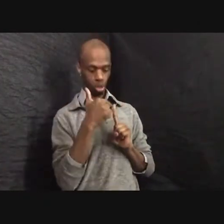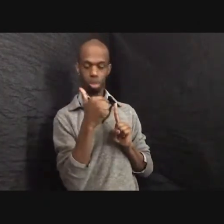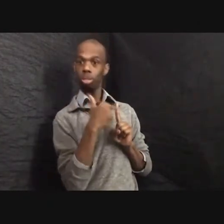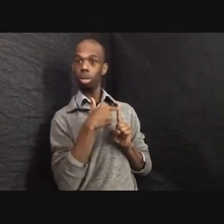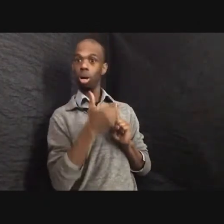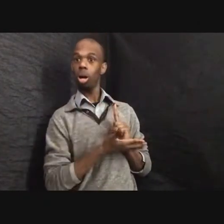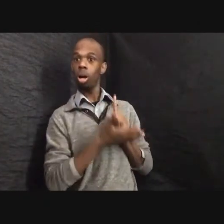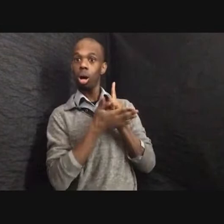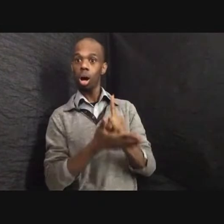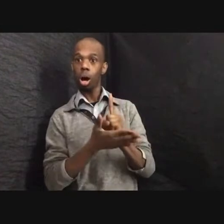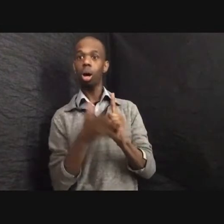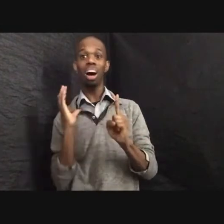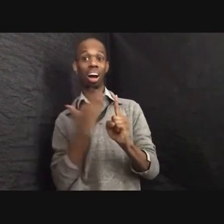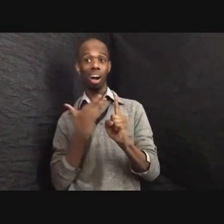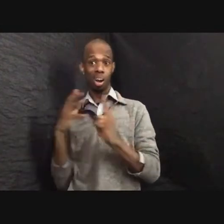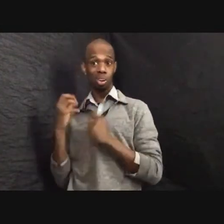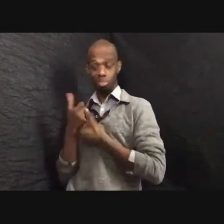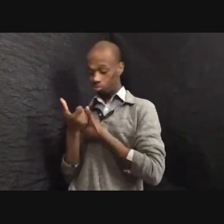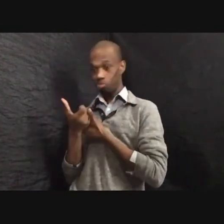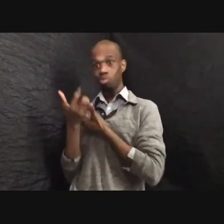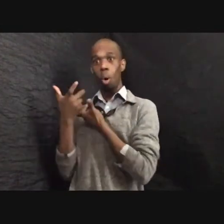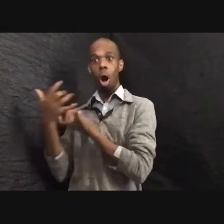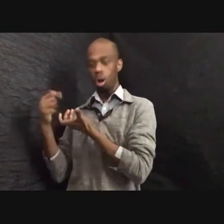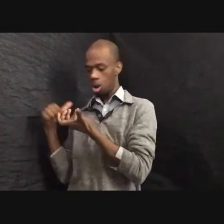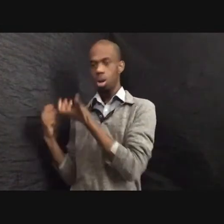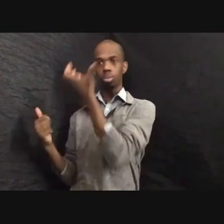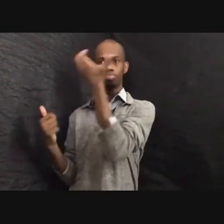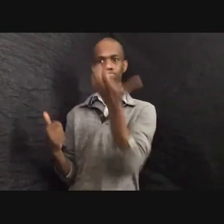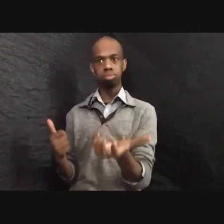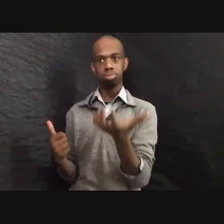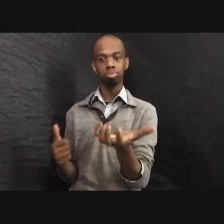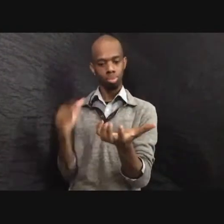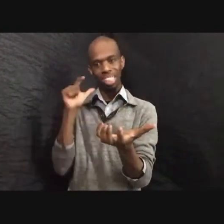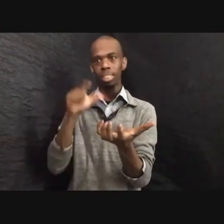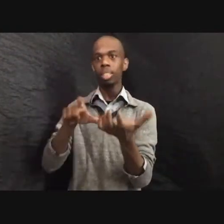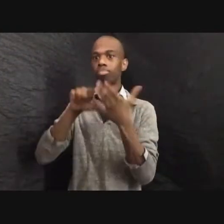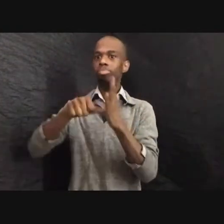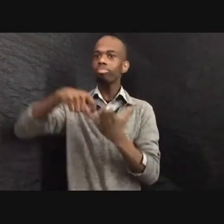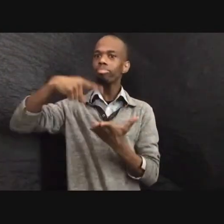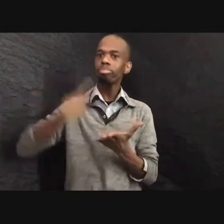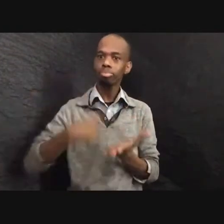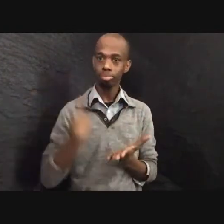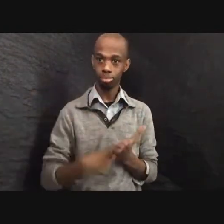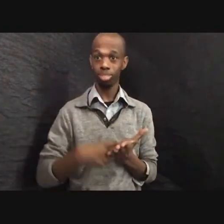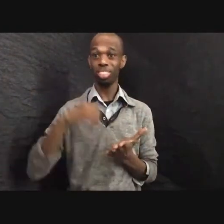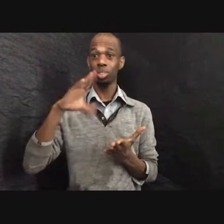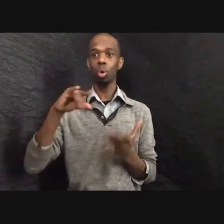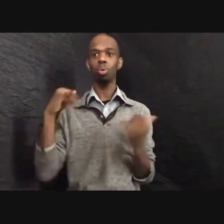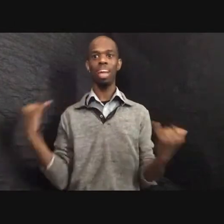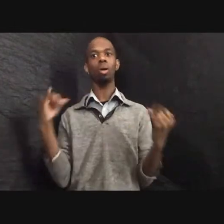our voices. So that became my new trajectory and my new kind of purpose and passion within this community.